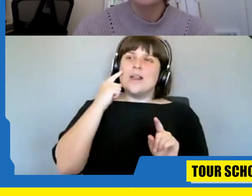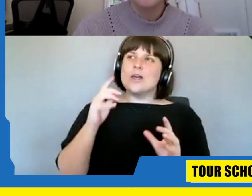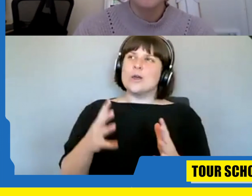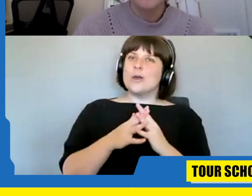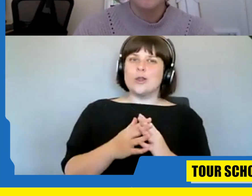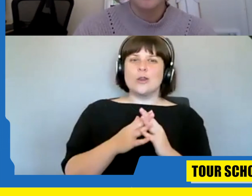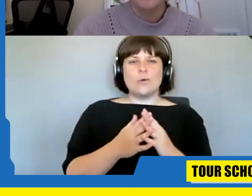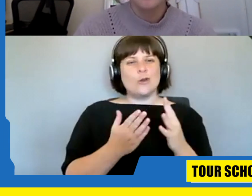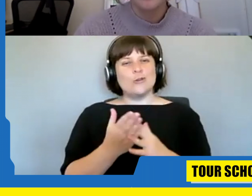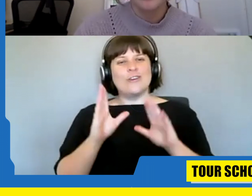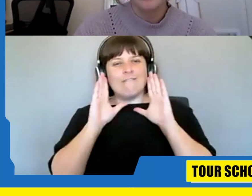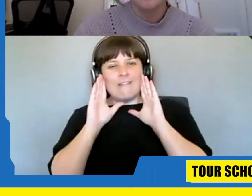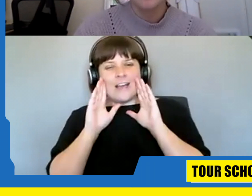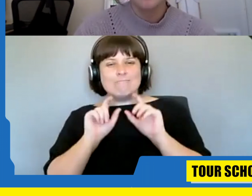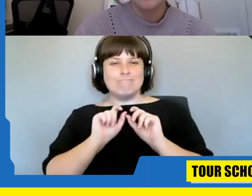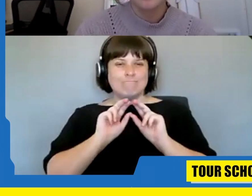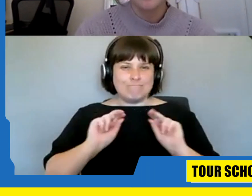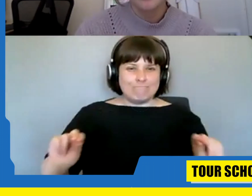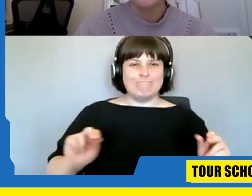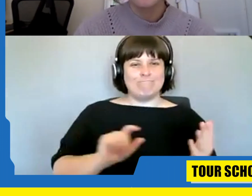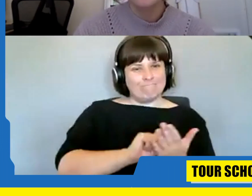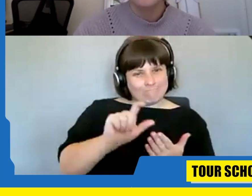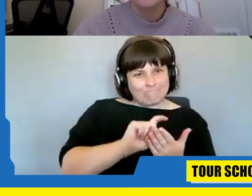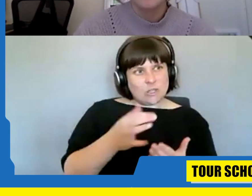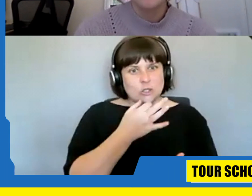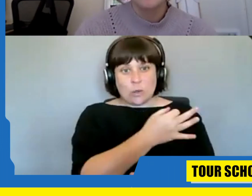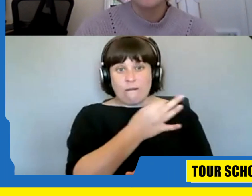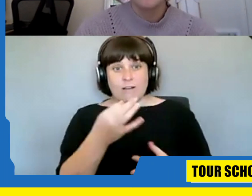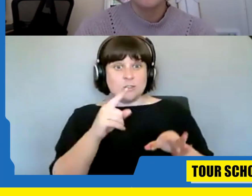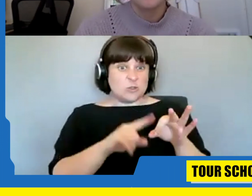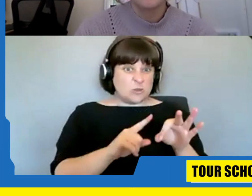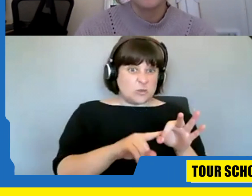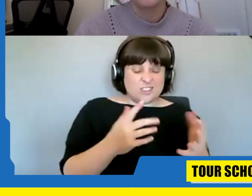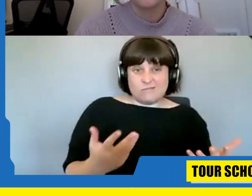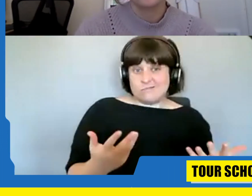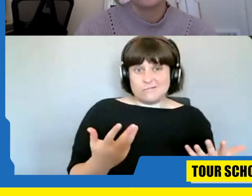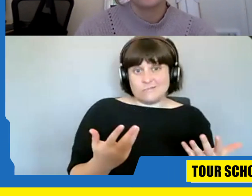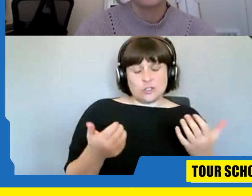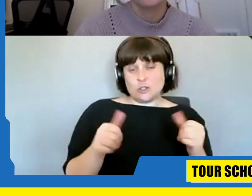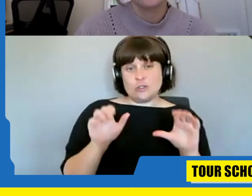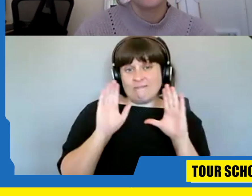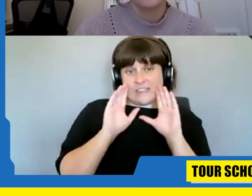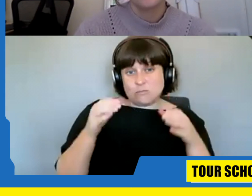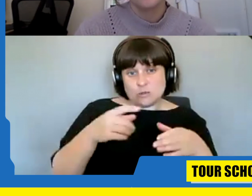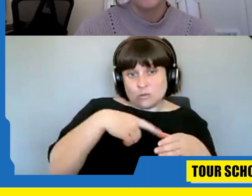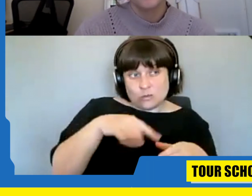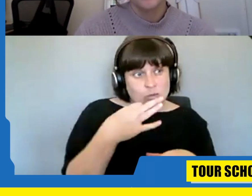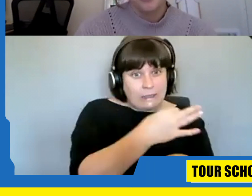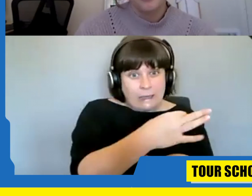and stimulate some discussion and some feedback, on a Facebook page, or, you could ask people what they